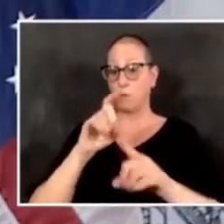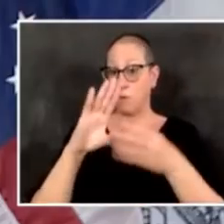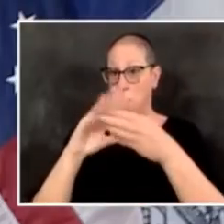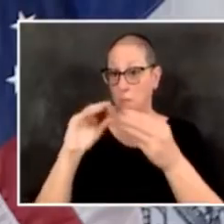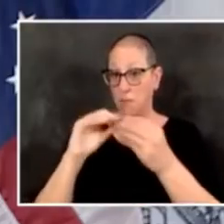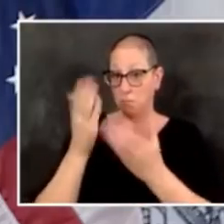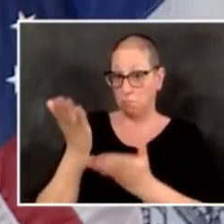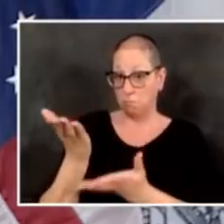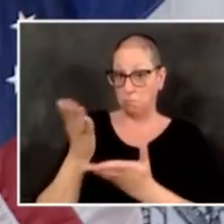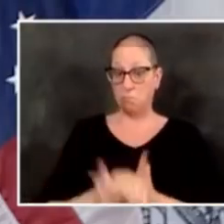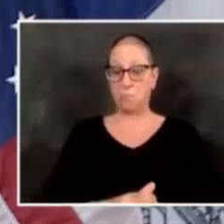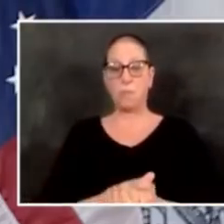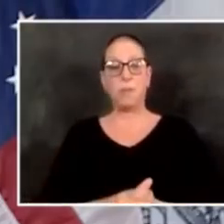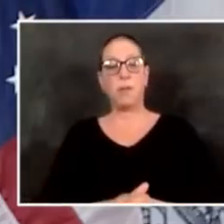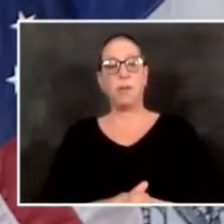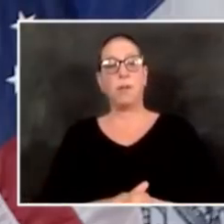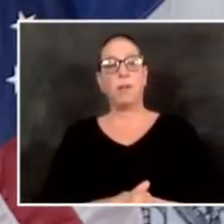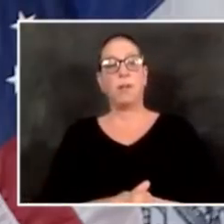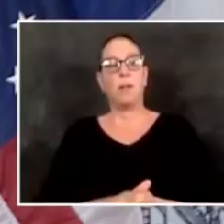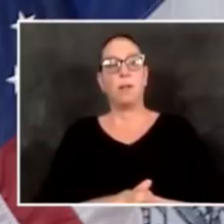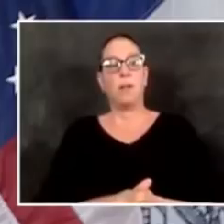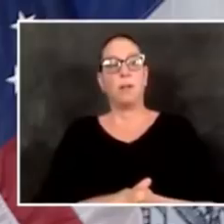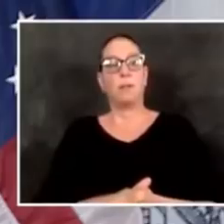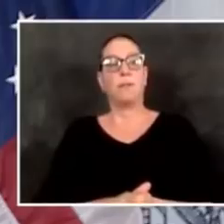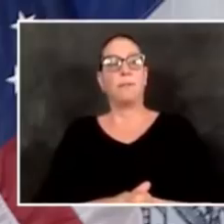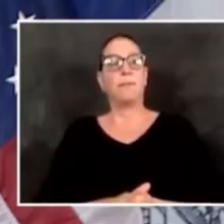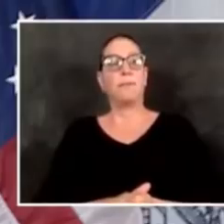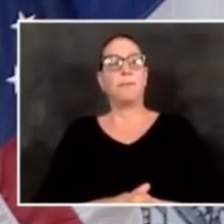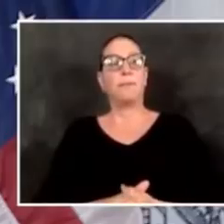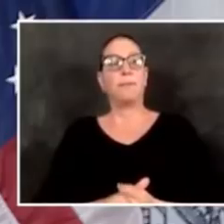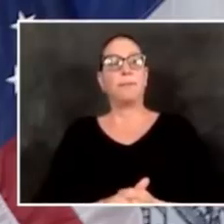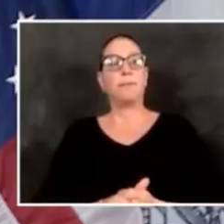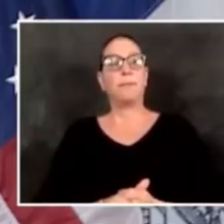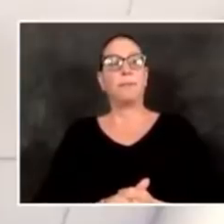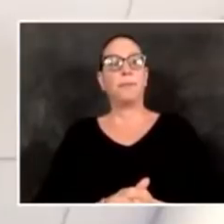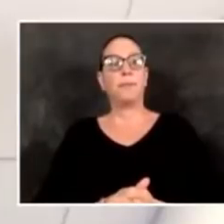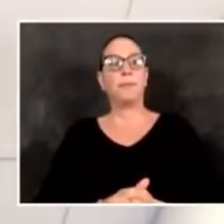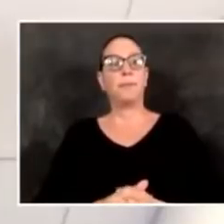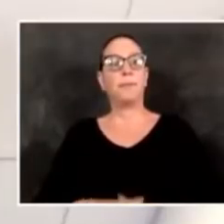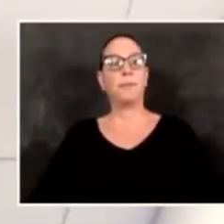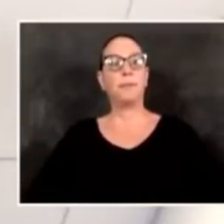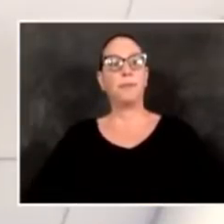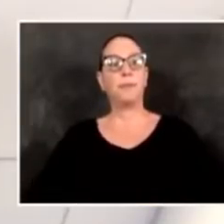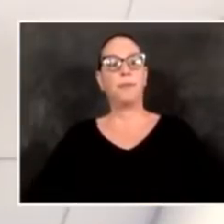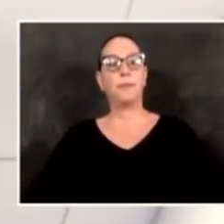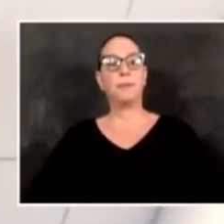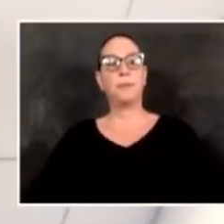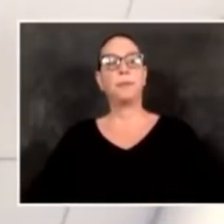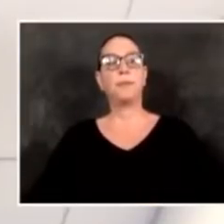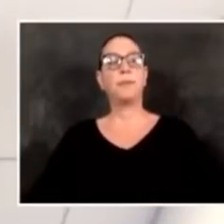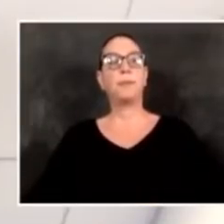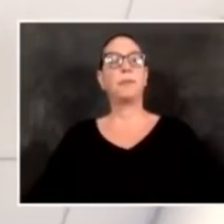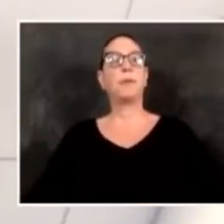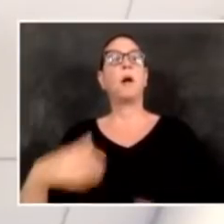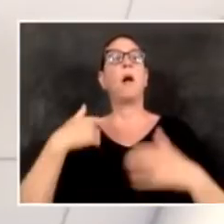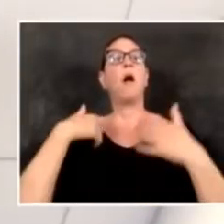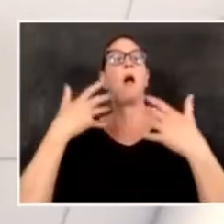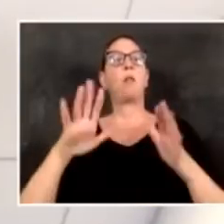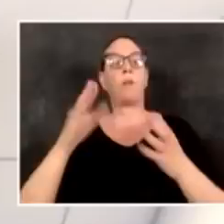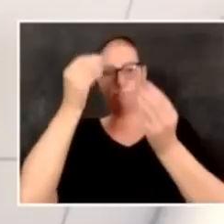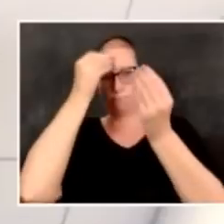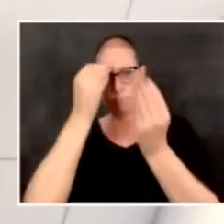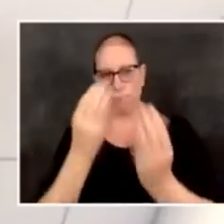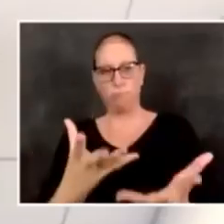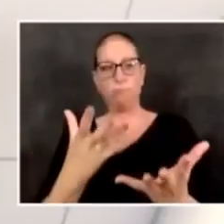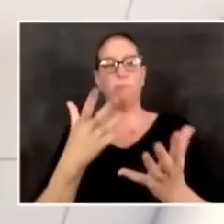To answer your question, Julia, the information that I gave about the test came from the medical examiner's office. So it's fresh